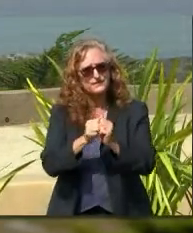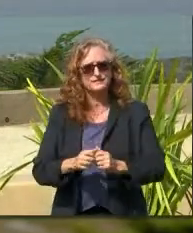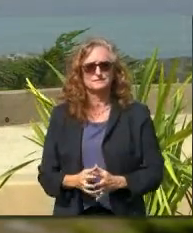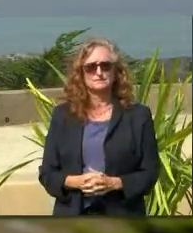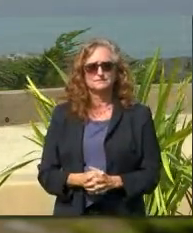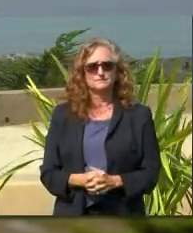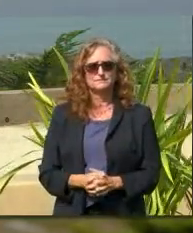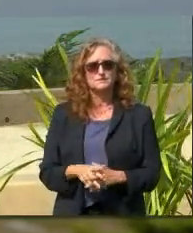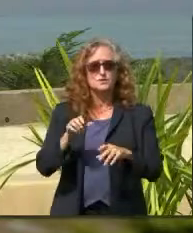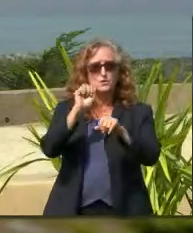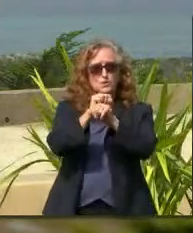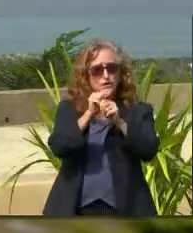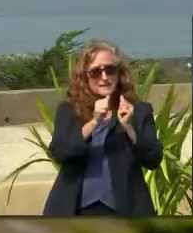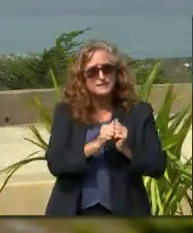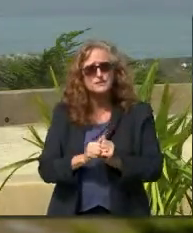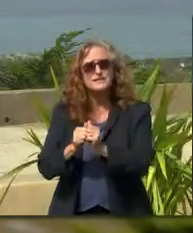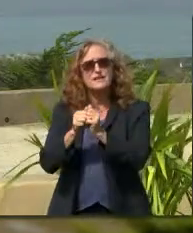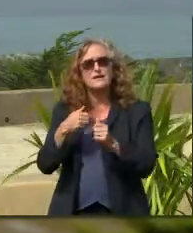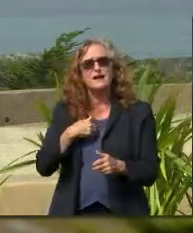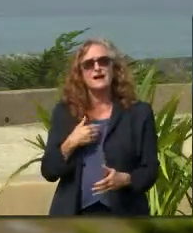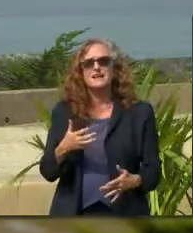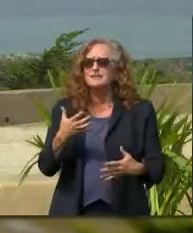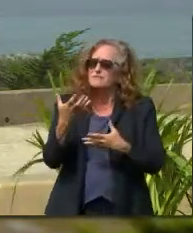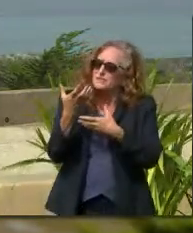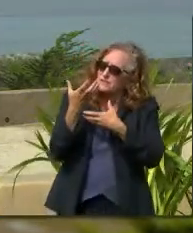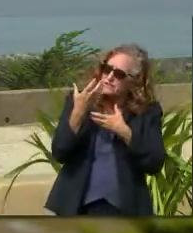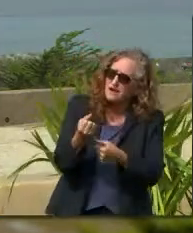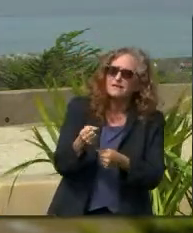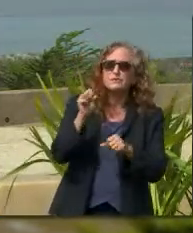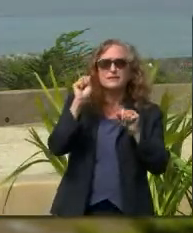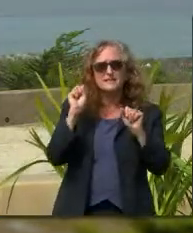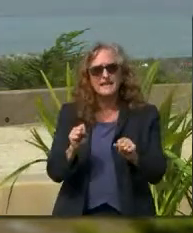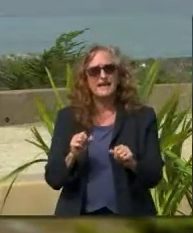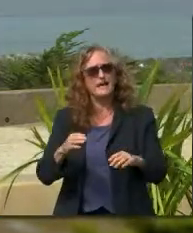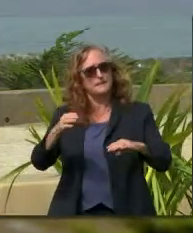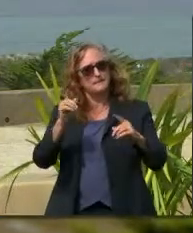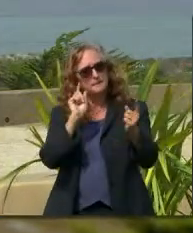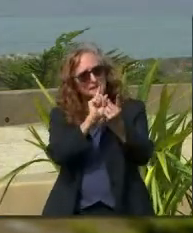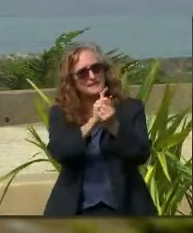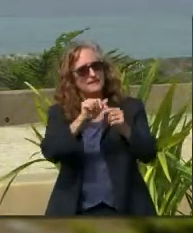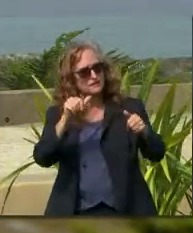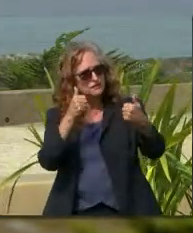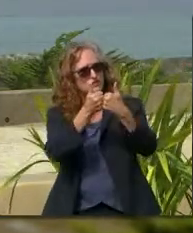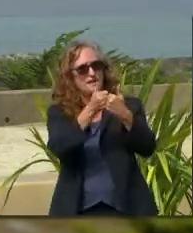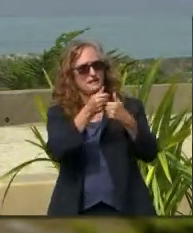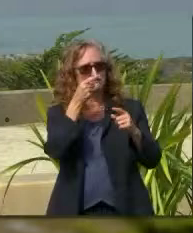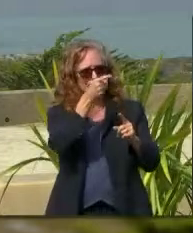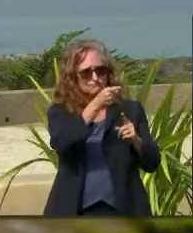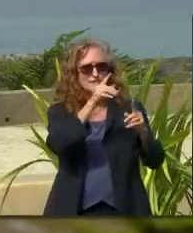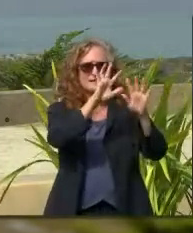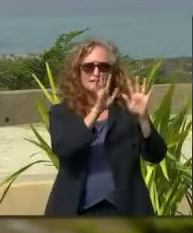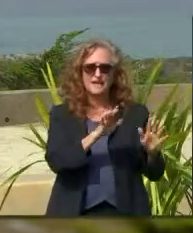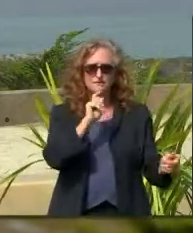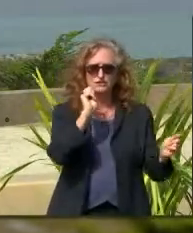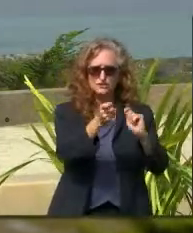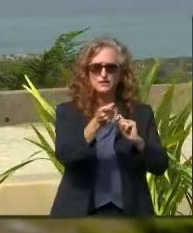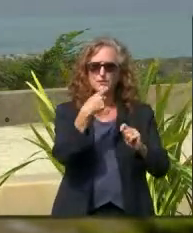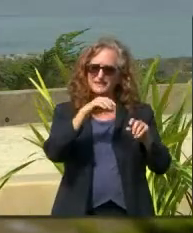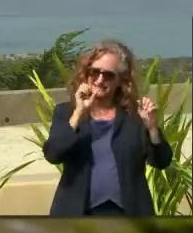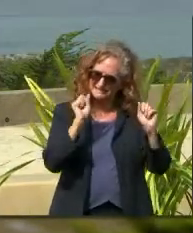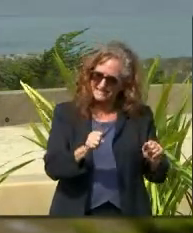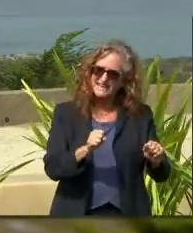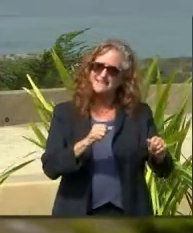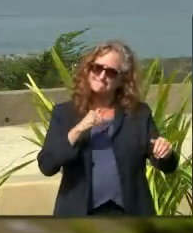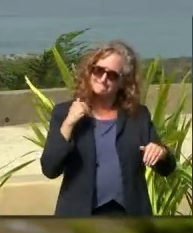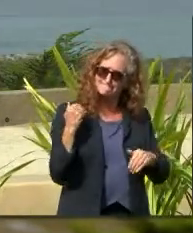And together, I know that we can meet the challenges of climate change because we know that